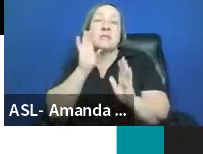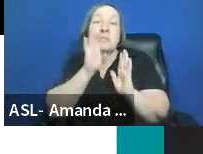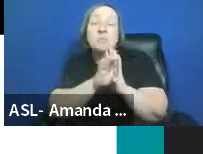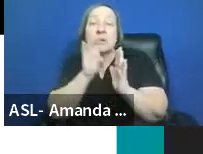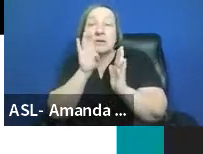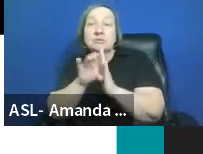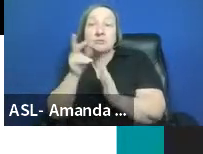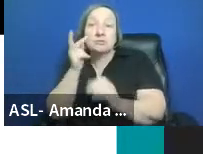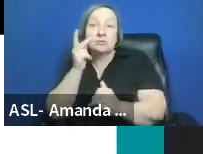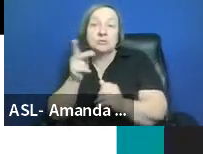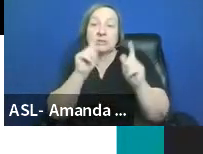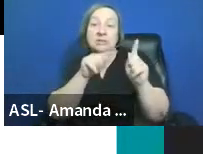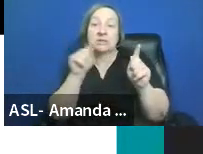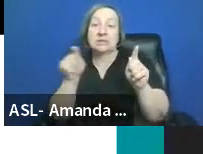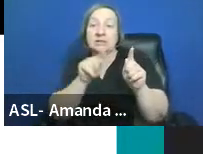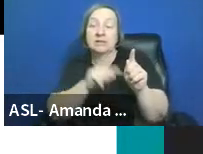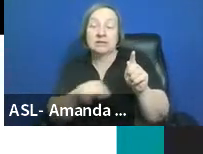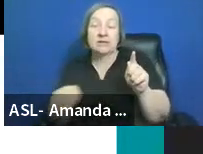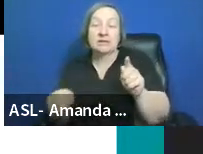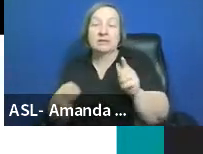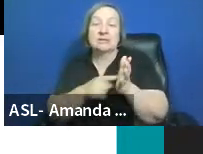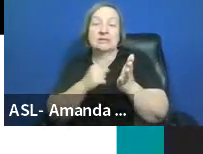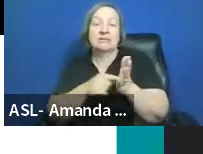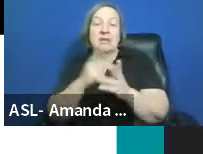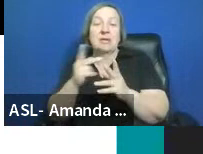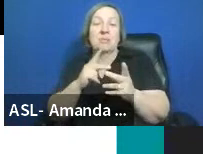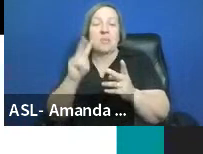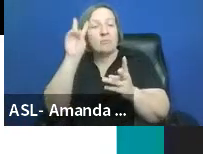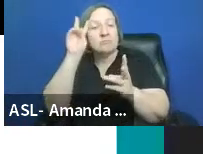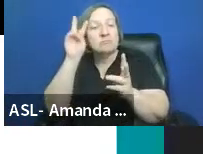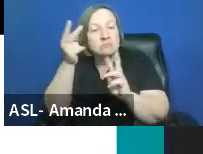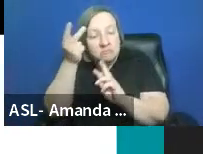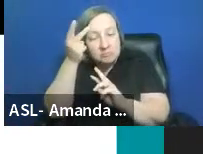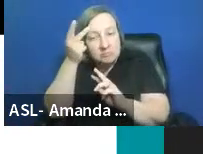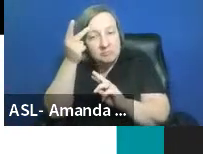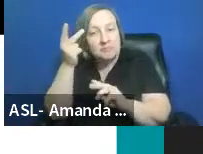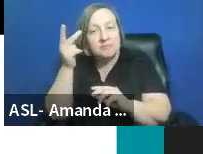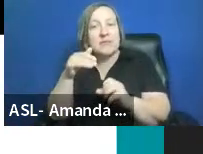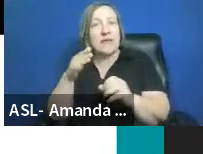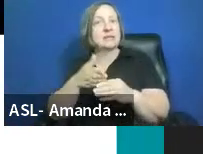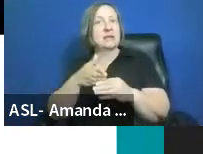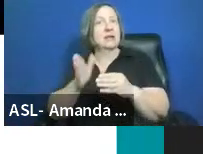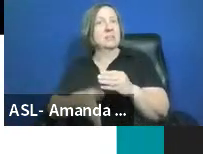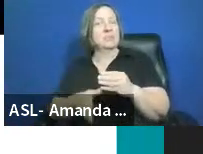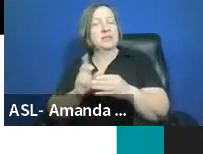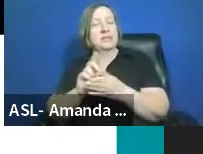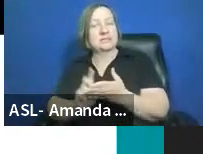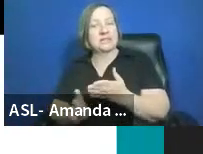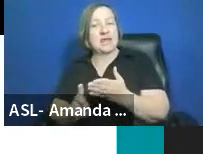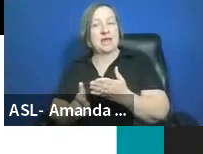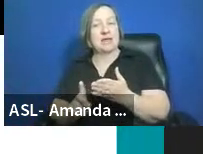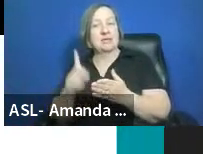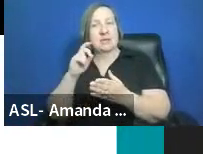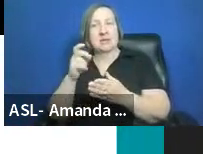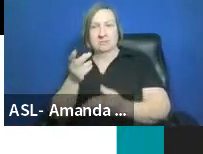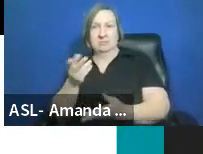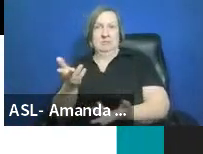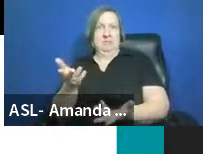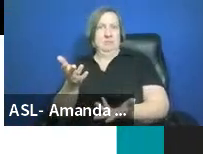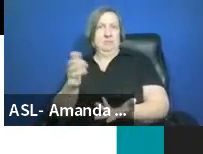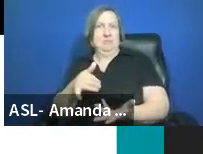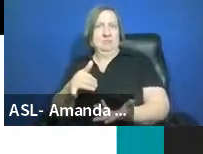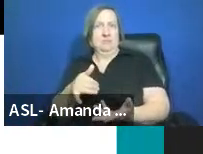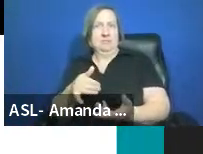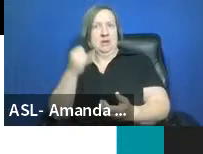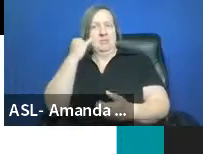you're seeing are sometimes people misconstrue those as completed design because they can sort of see a material and see a boat driving